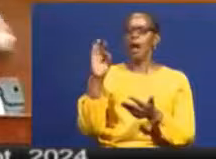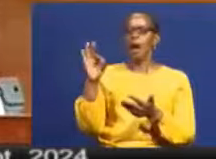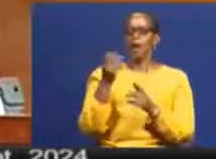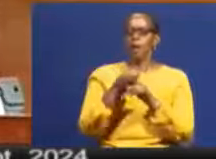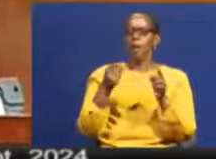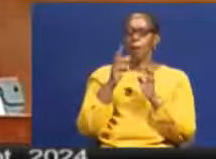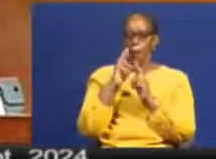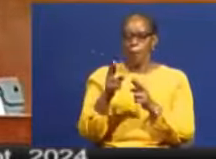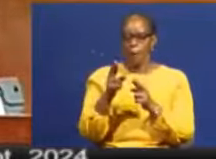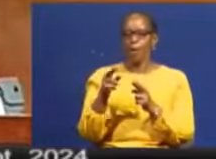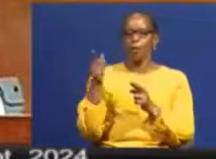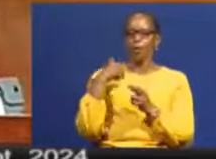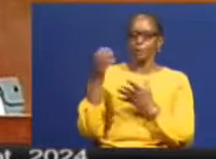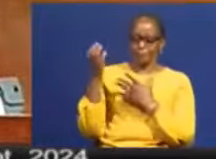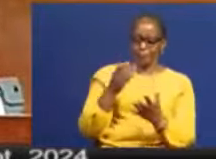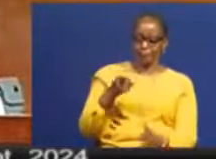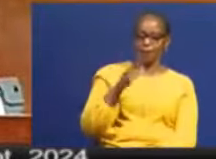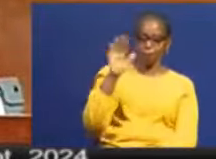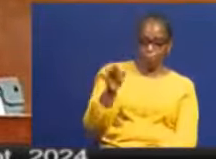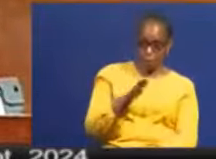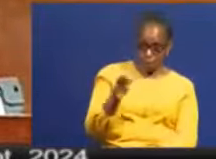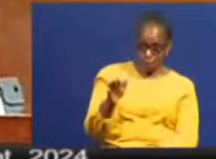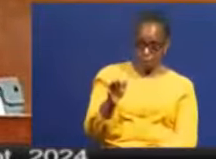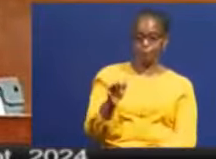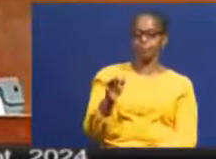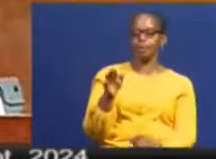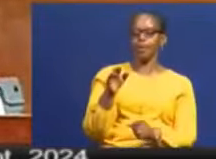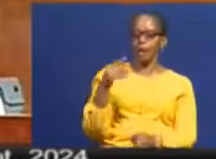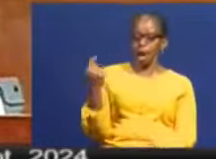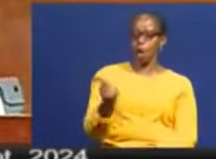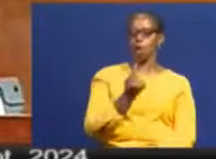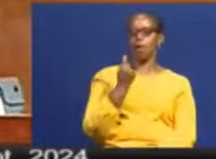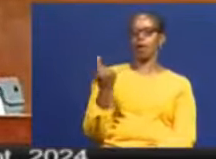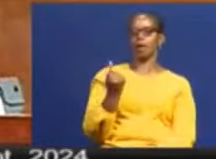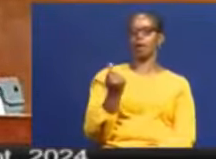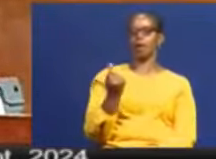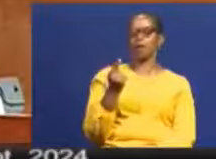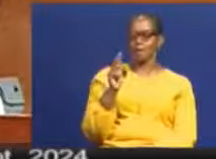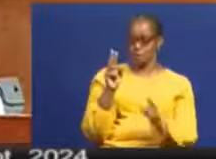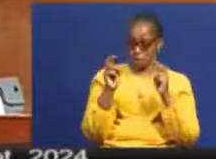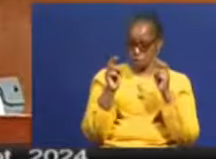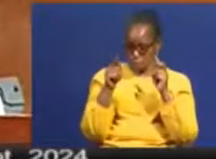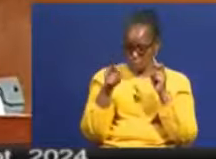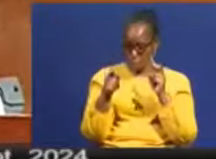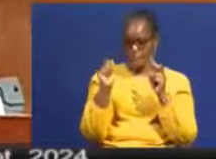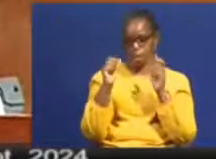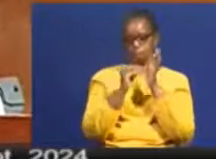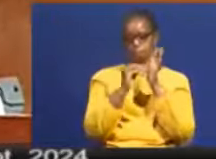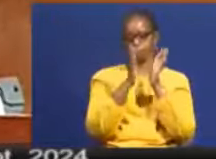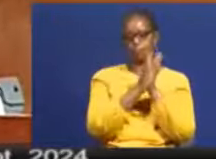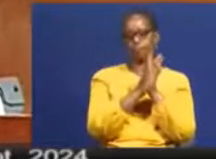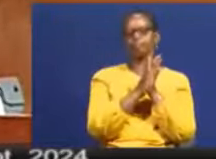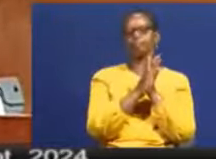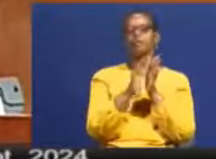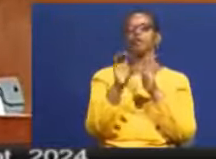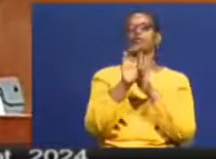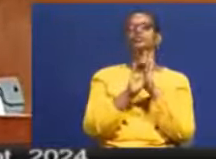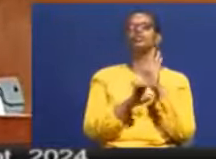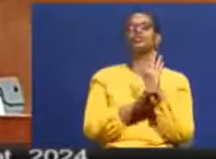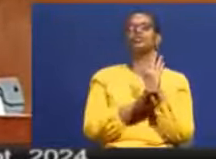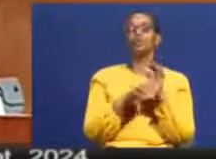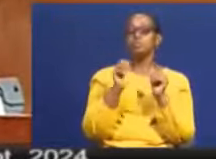so that we bring it to this house as a standalone issue to be entrenched in the Constitution, Mr. Speaker. Because we